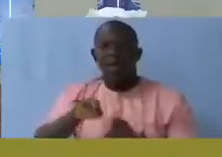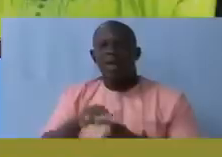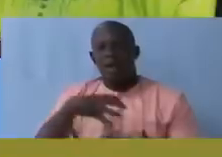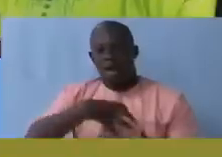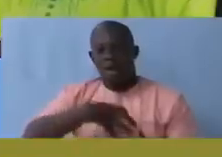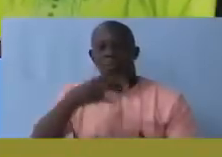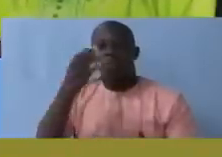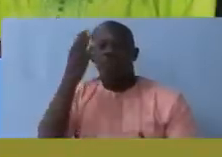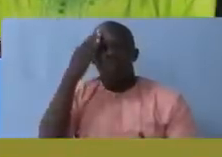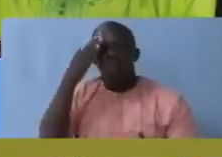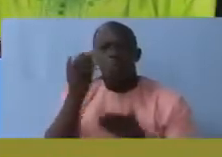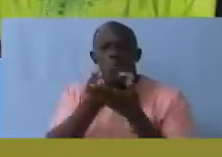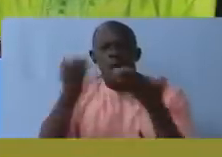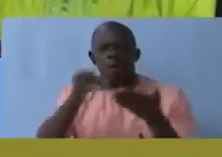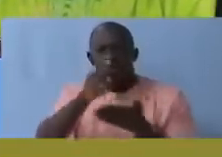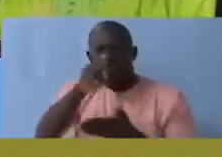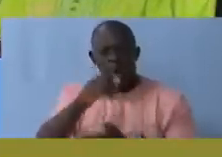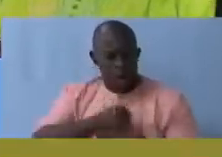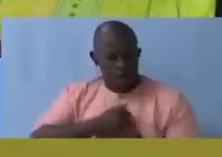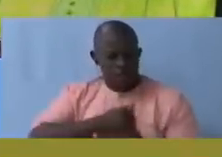of your family?